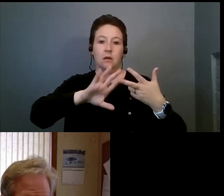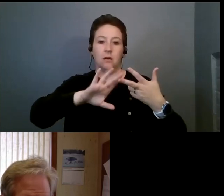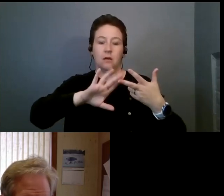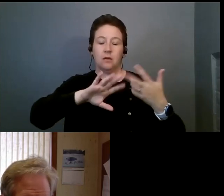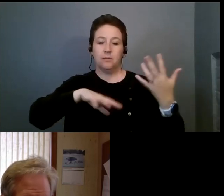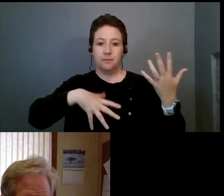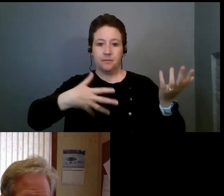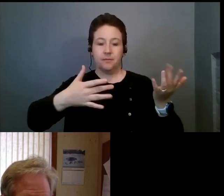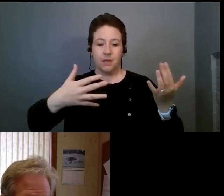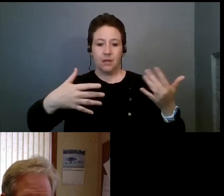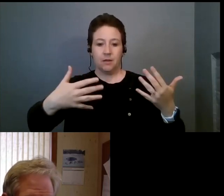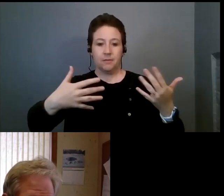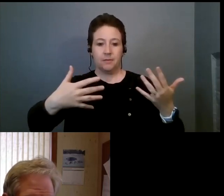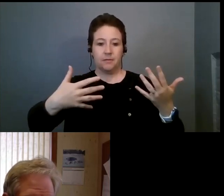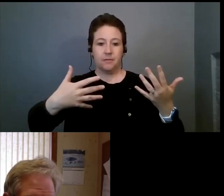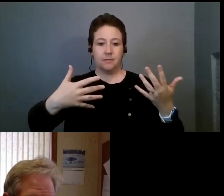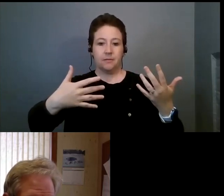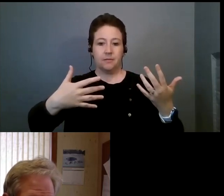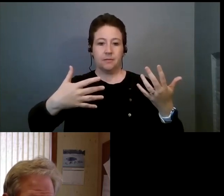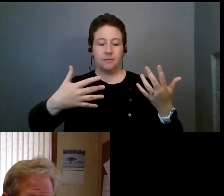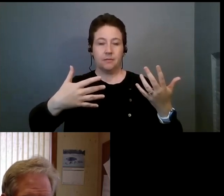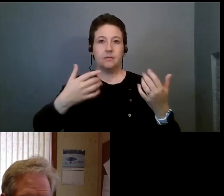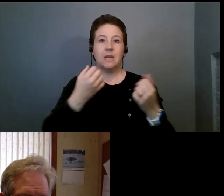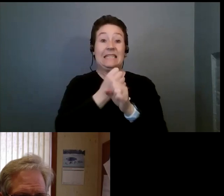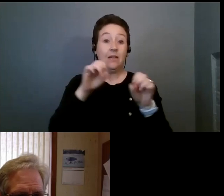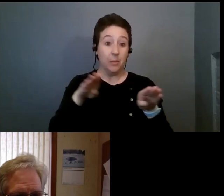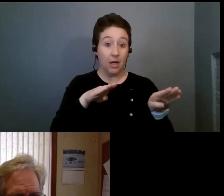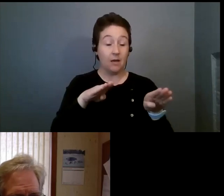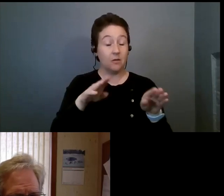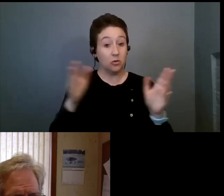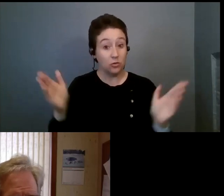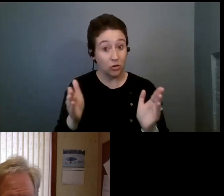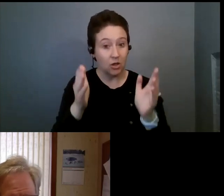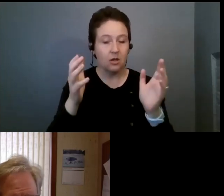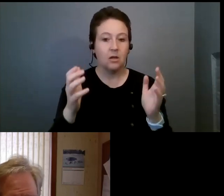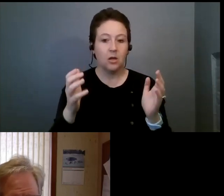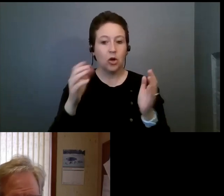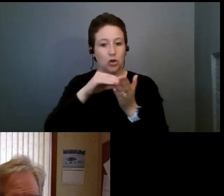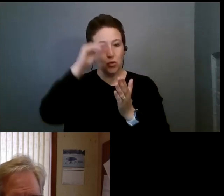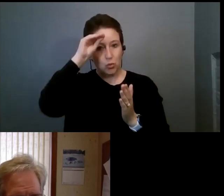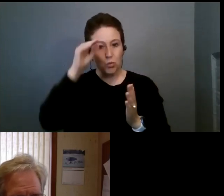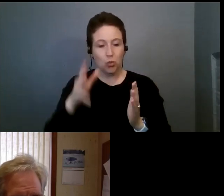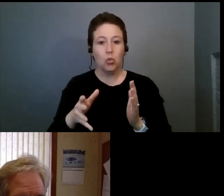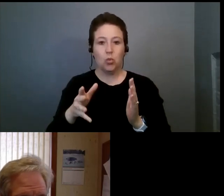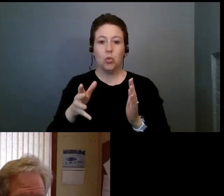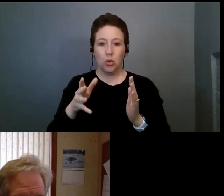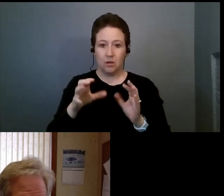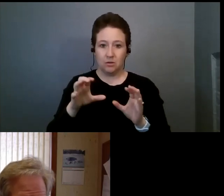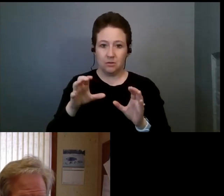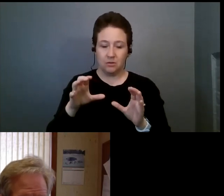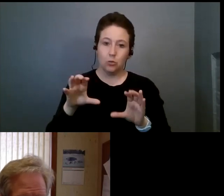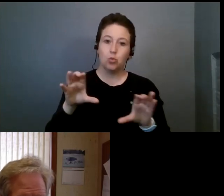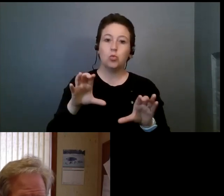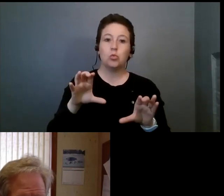and the safety behaviors. We hope to encourage our students to practice away from